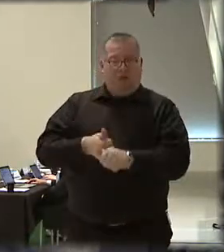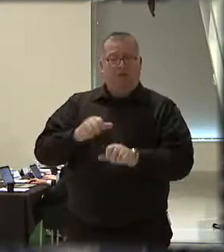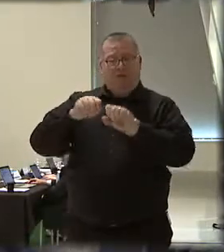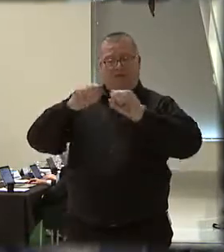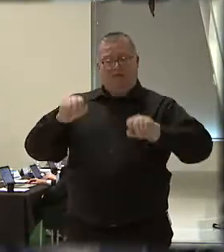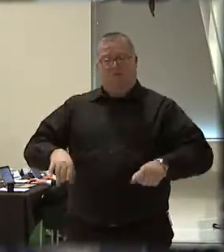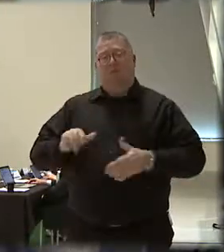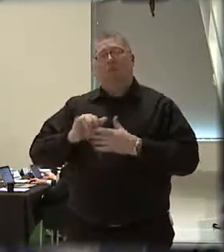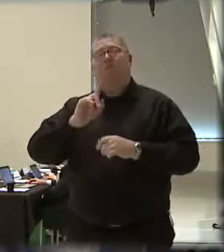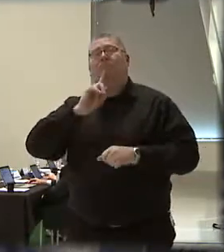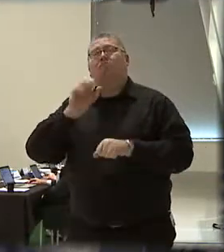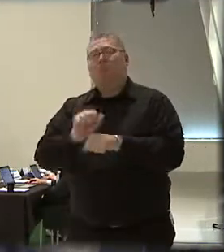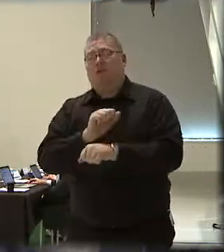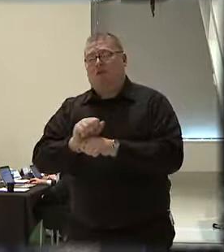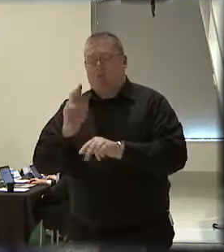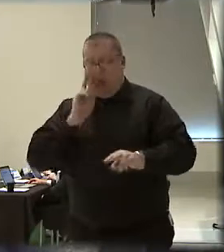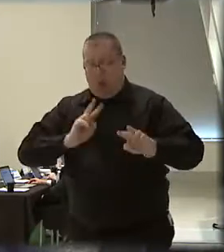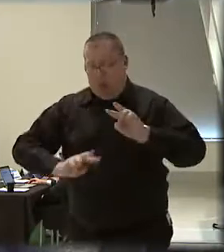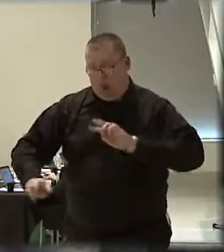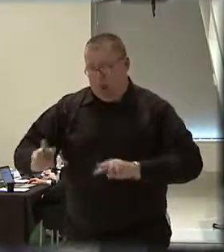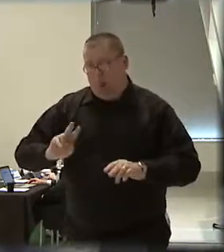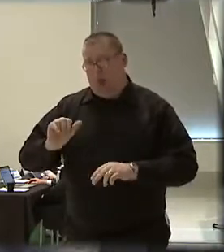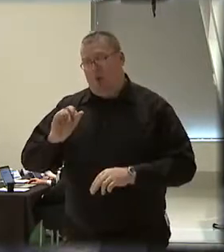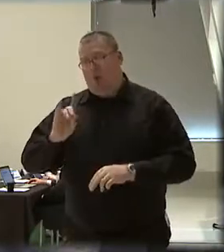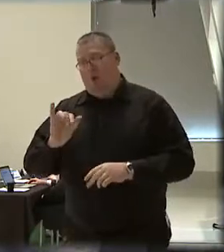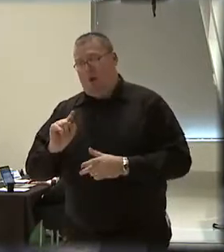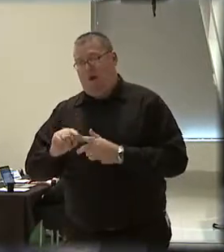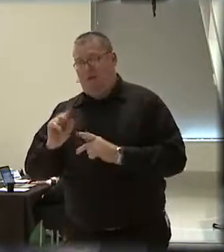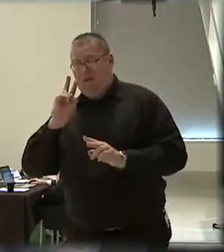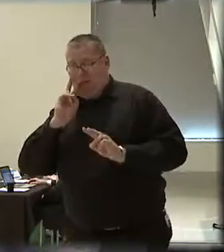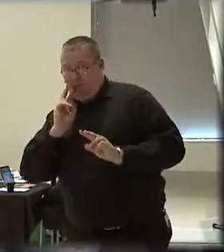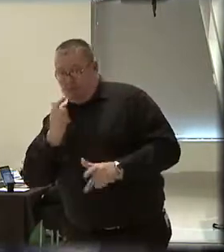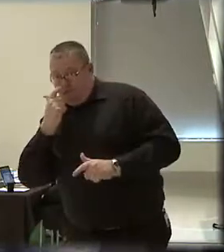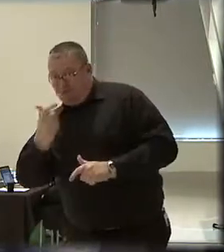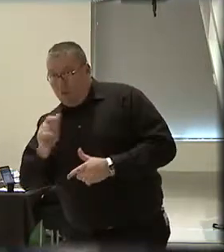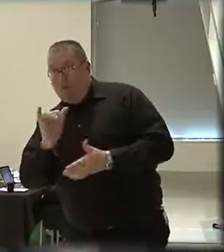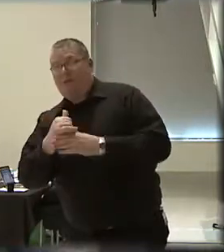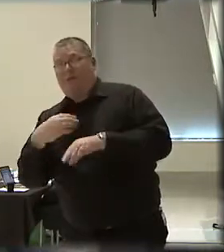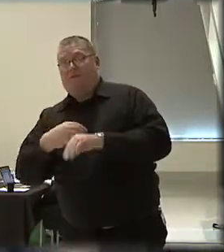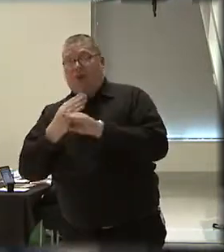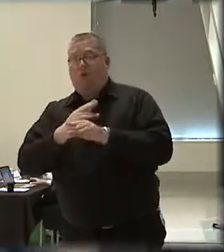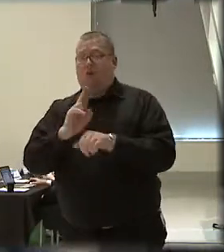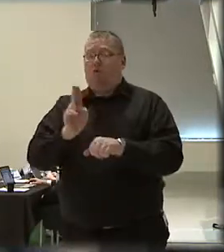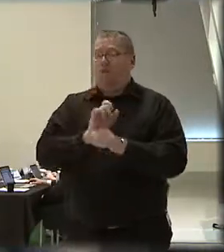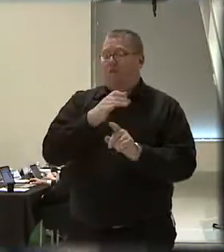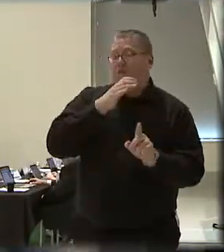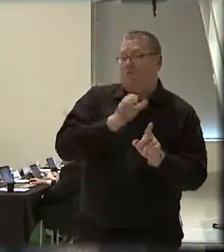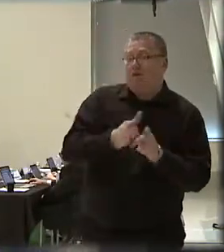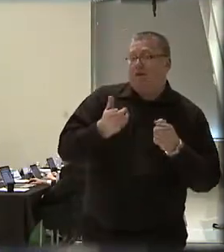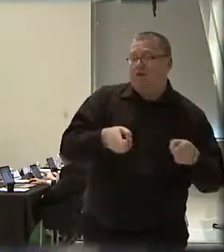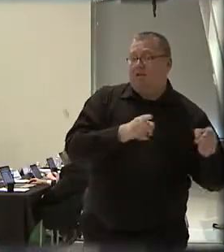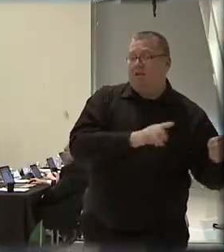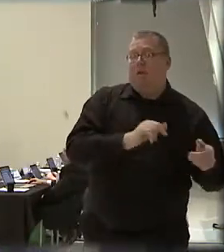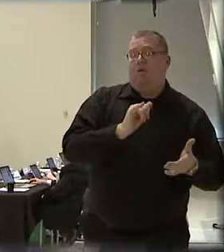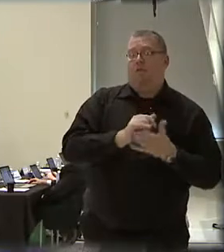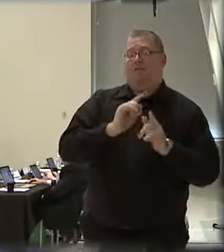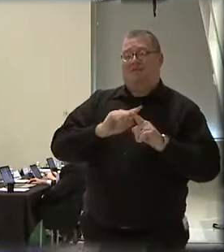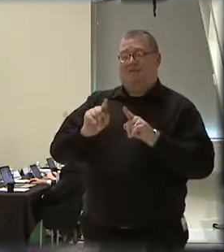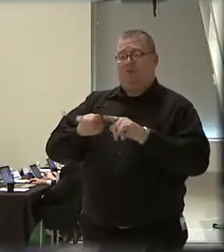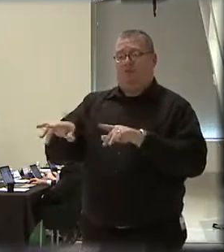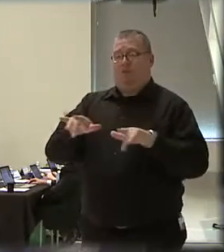at your videos, use of force incidents, whatever it is, different reporting systems that